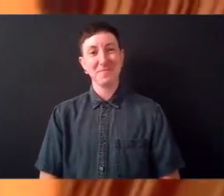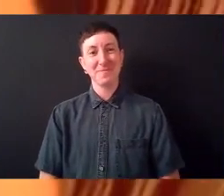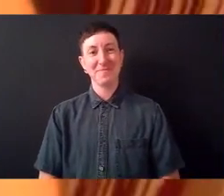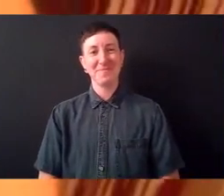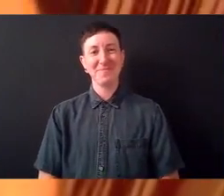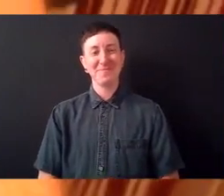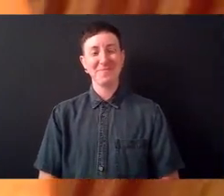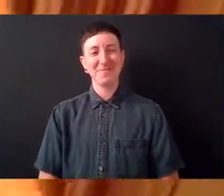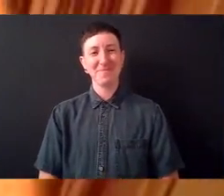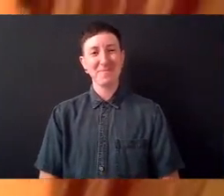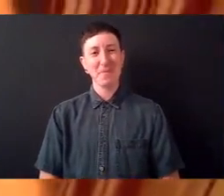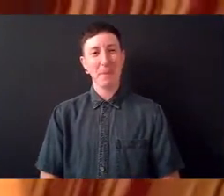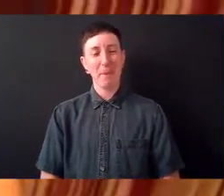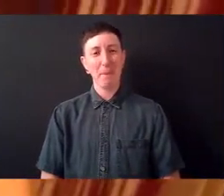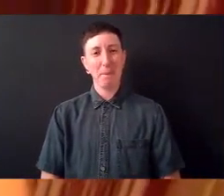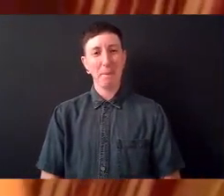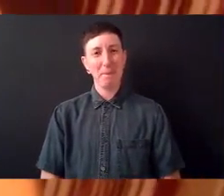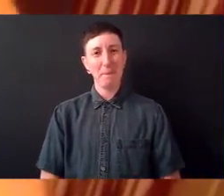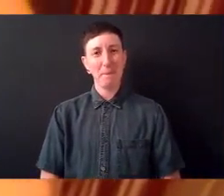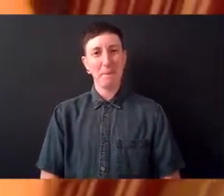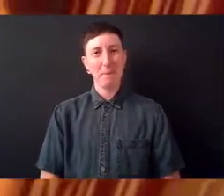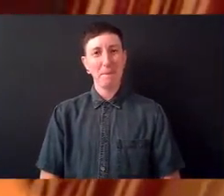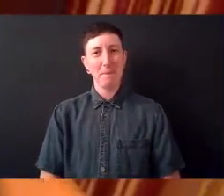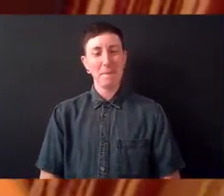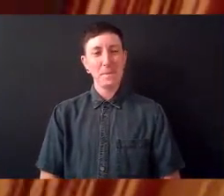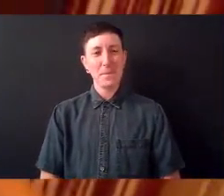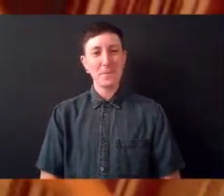Da-da-da-da. Can you see that?